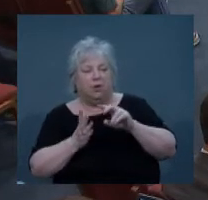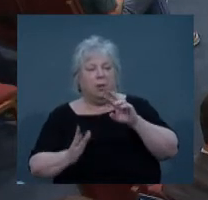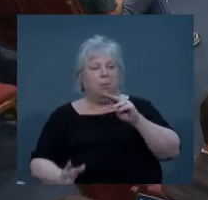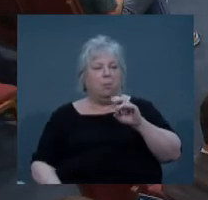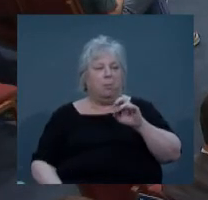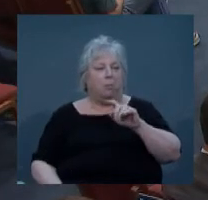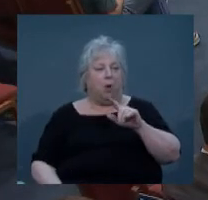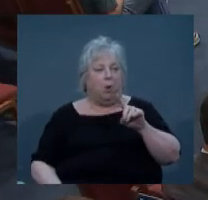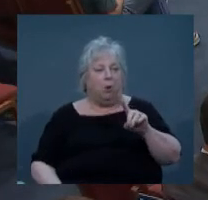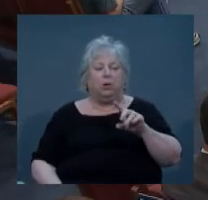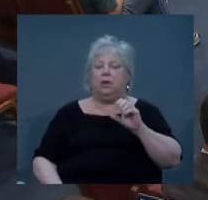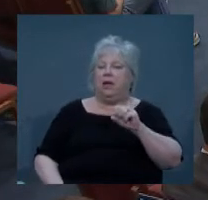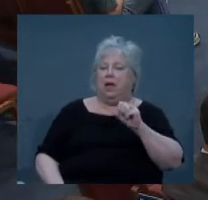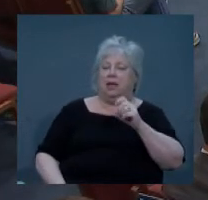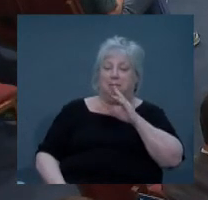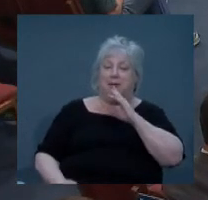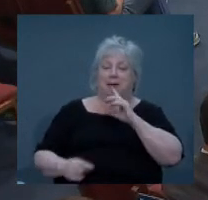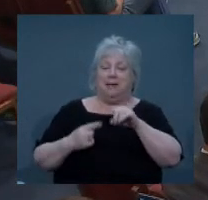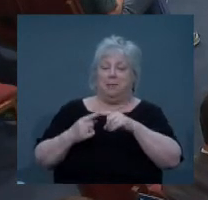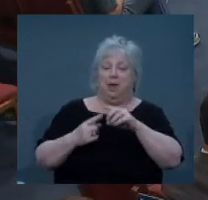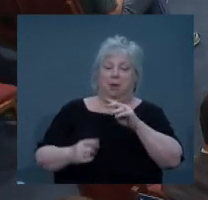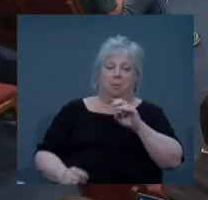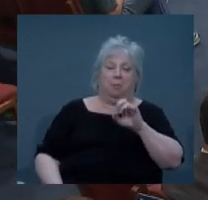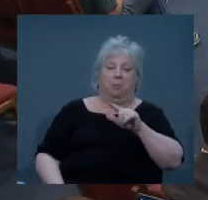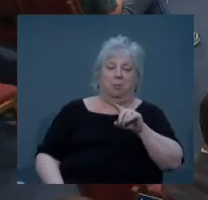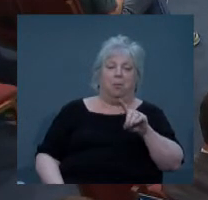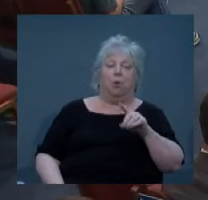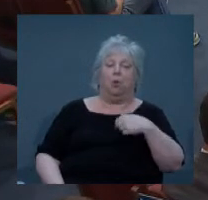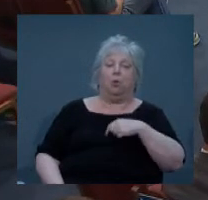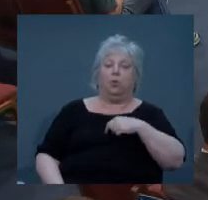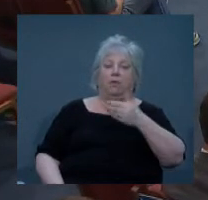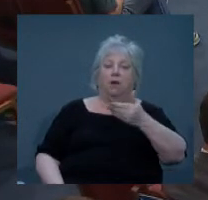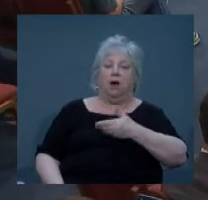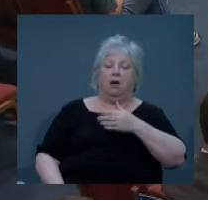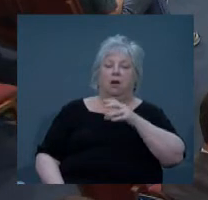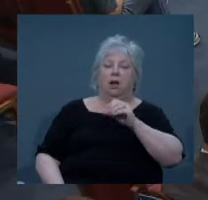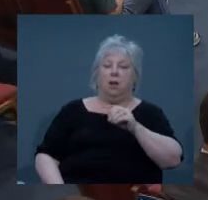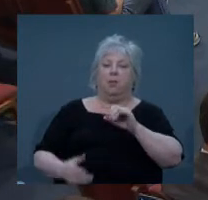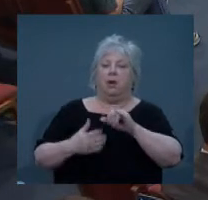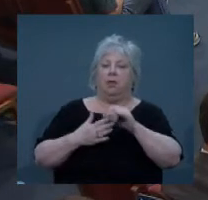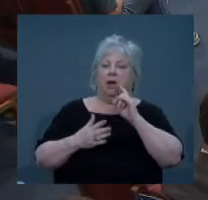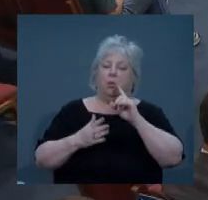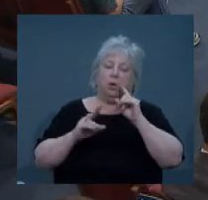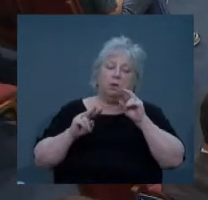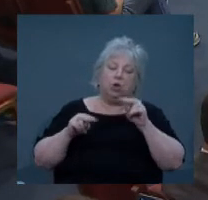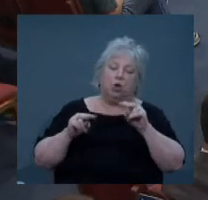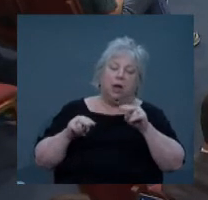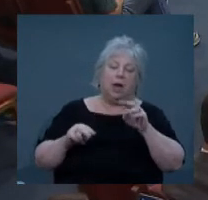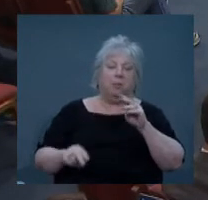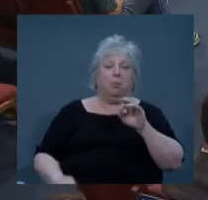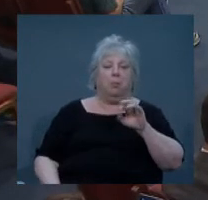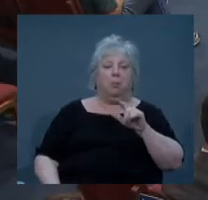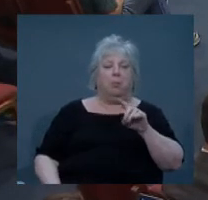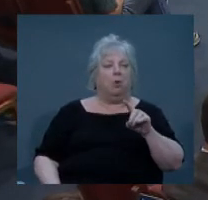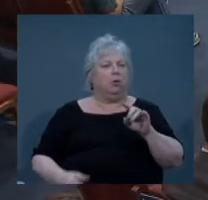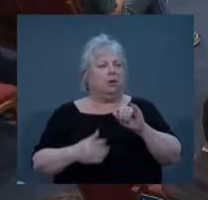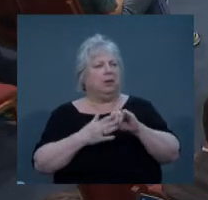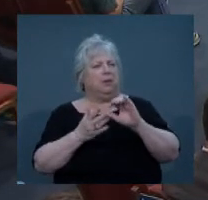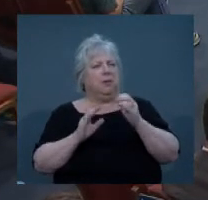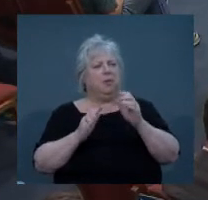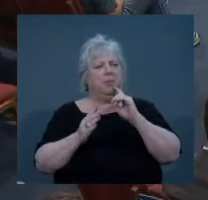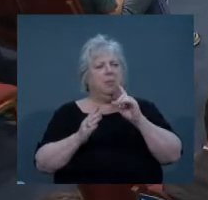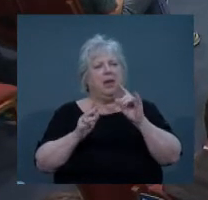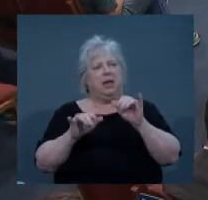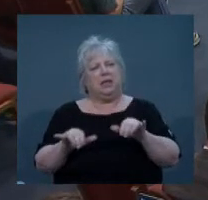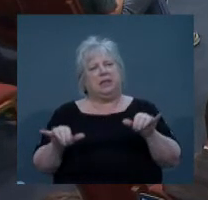speaking of mold, we went through our RFQ process, and we've hired a company that will look at mold. Because there seemed to be a real